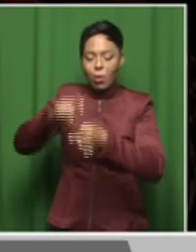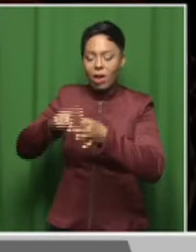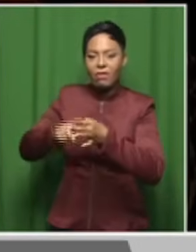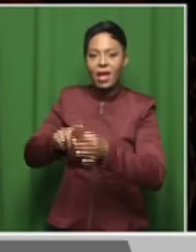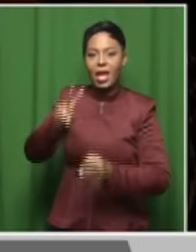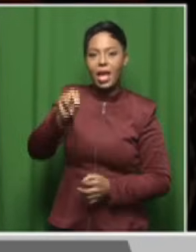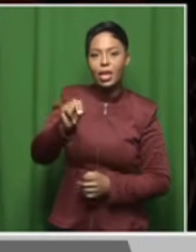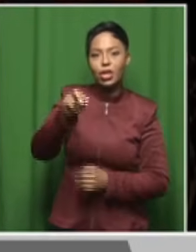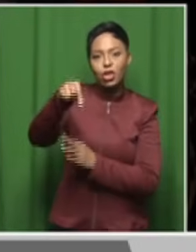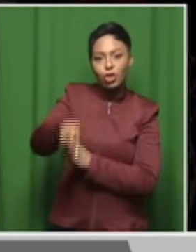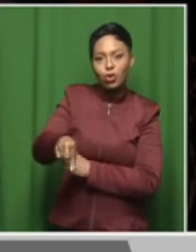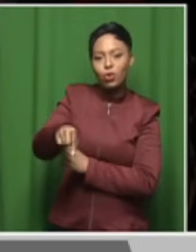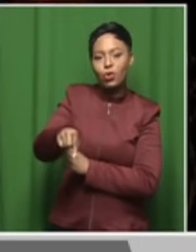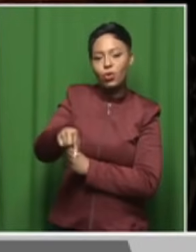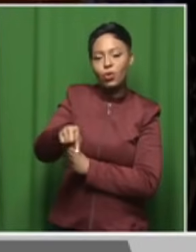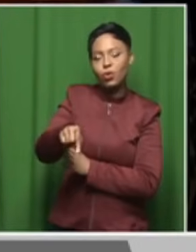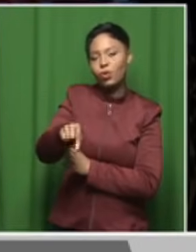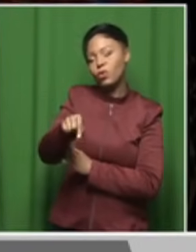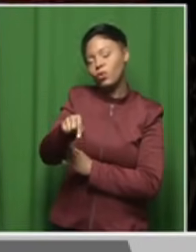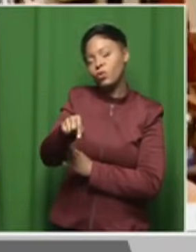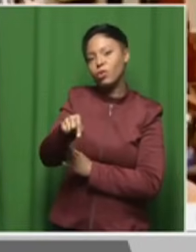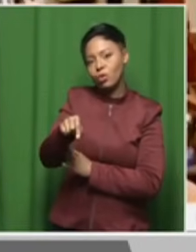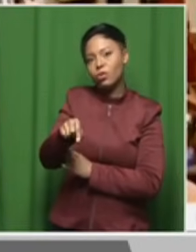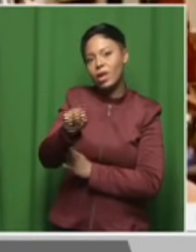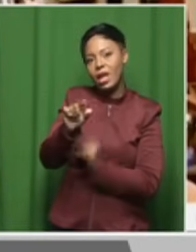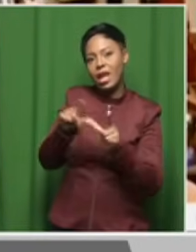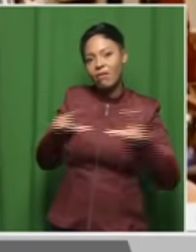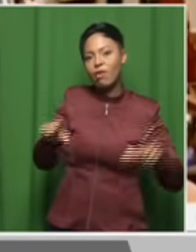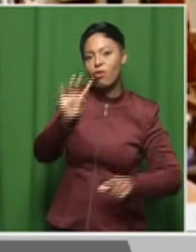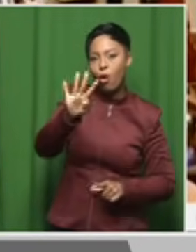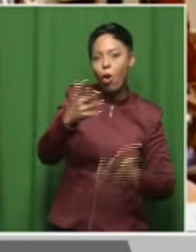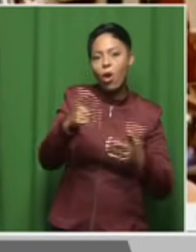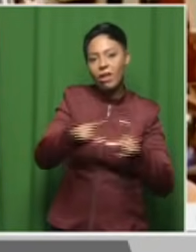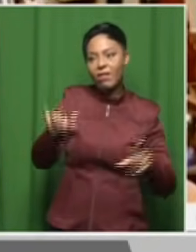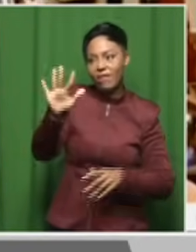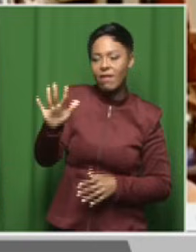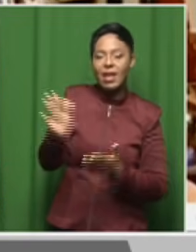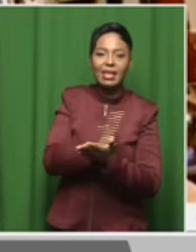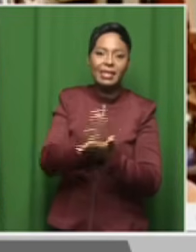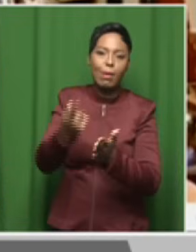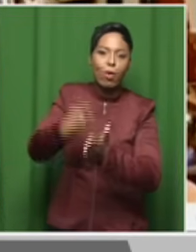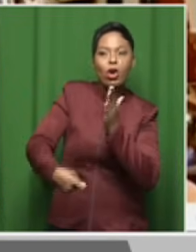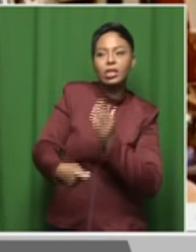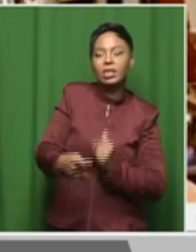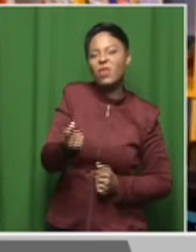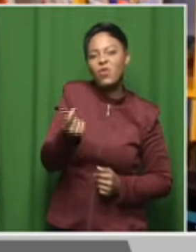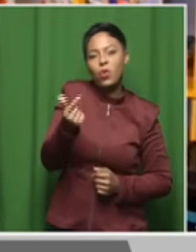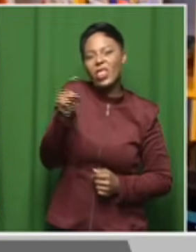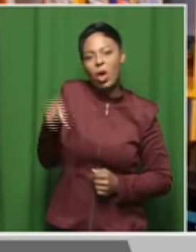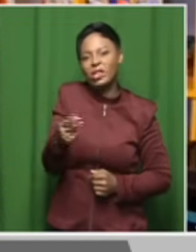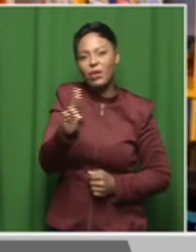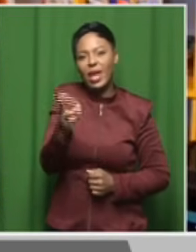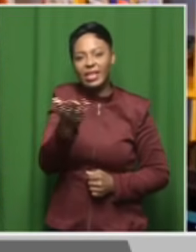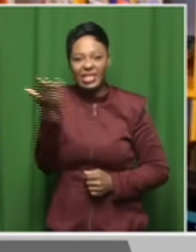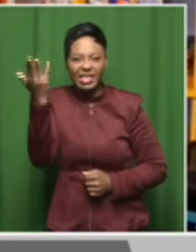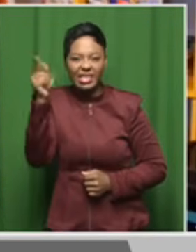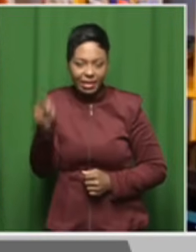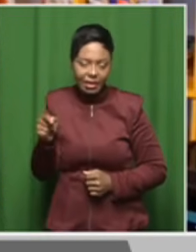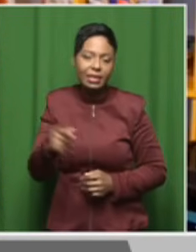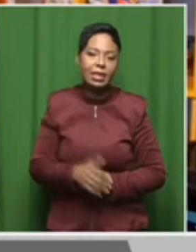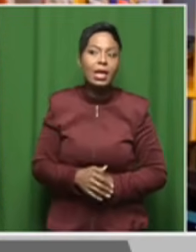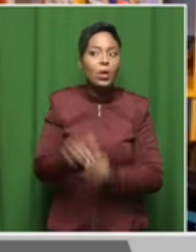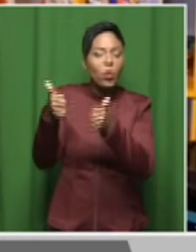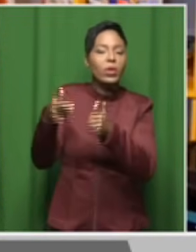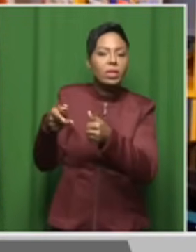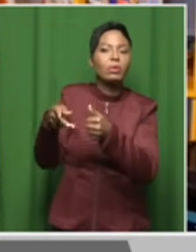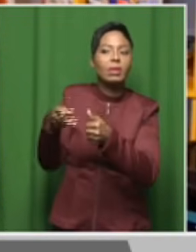or 5 costs a few £1,000, and it also has just been made even more rigorous, which is a good thing in some ways, but it